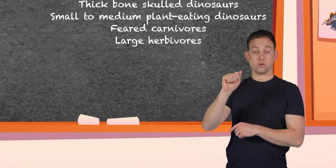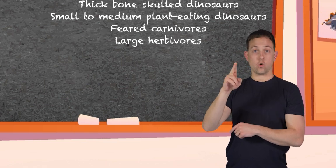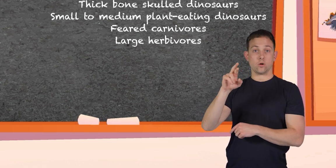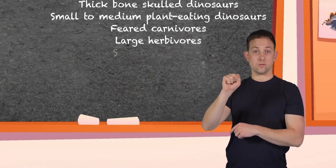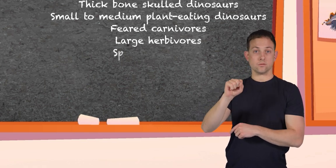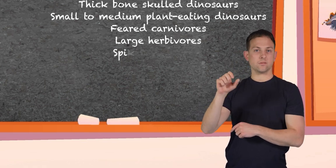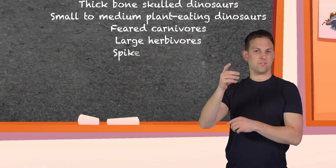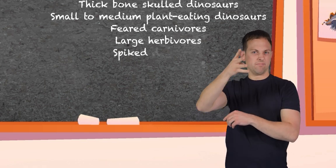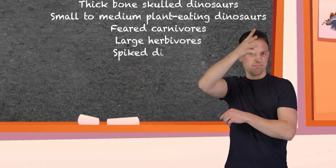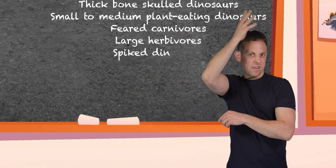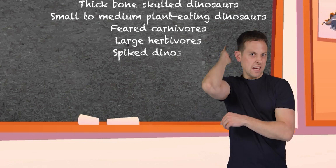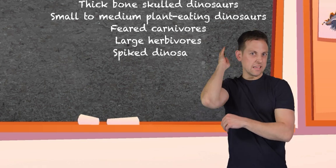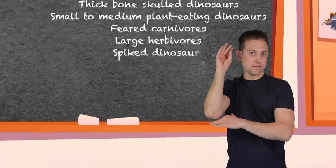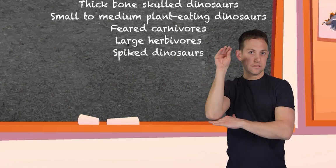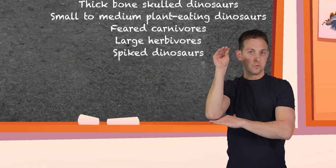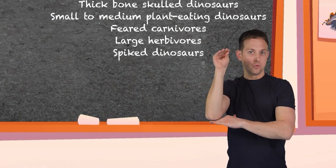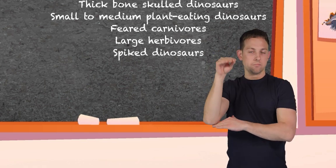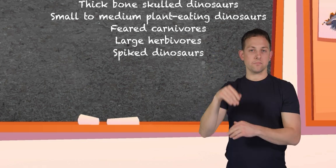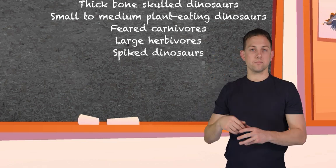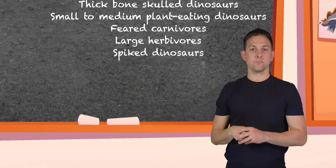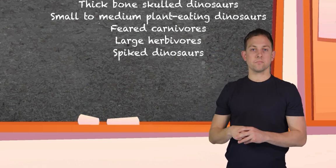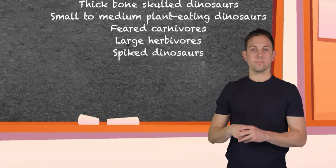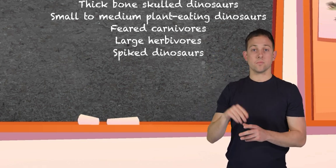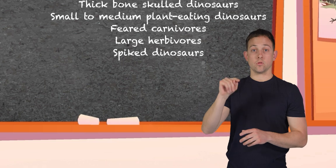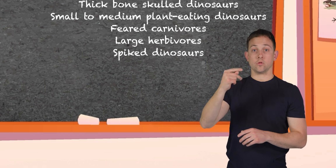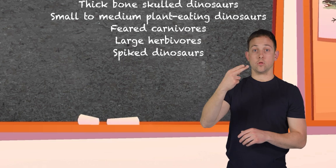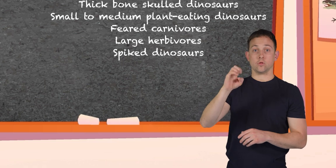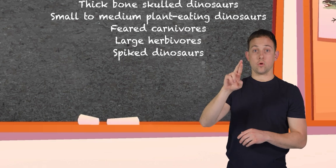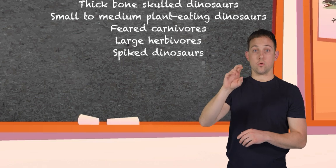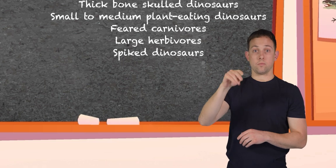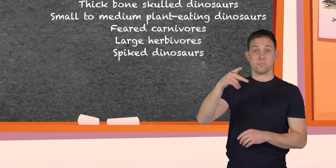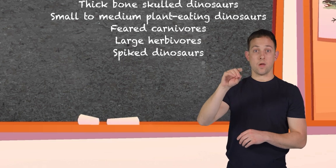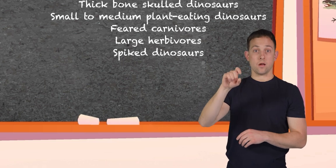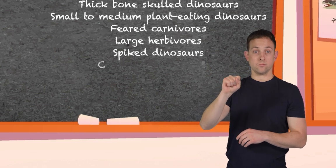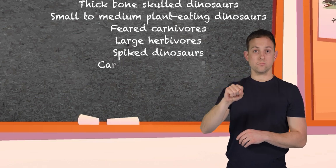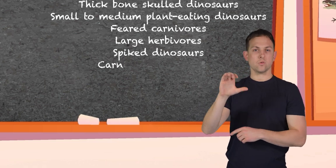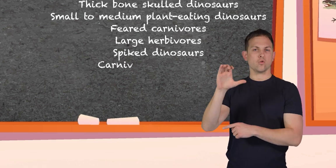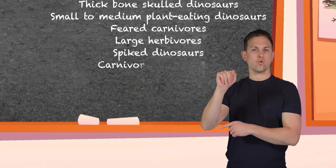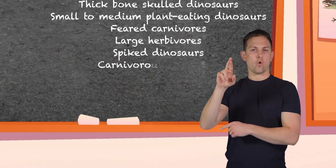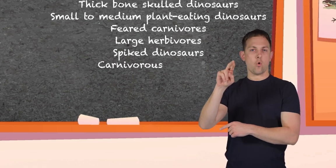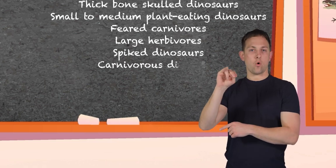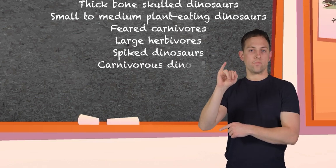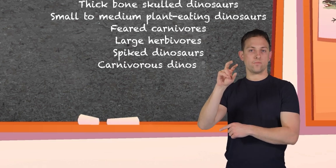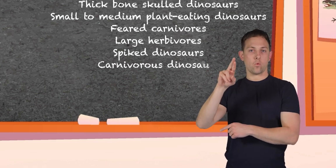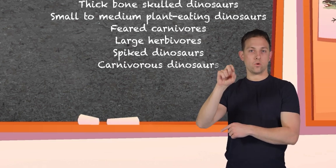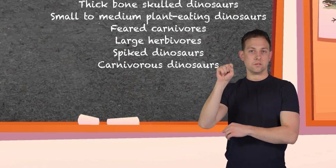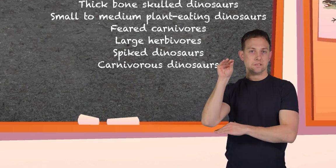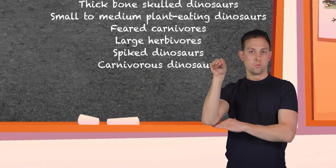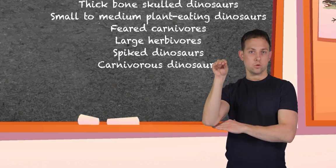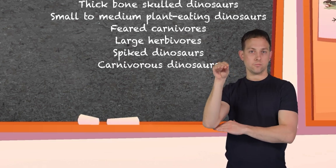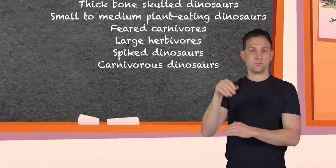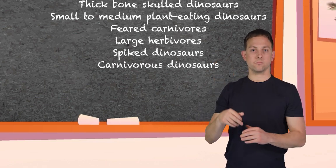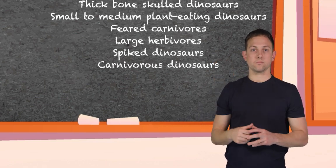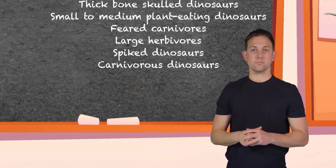Stegosaurs, spiked dinosaurs. Theropods, carnivorous dinosaurs.